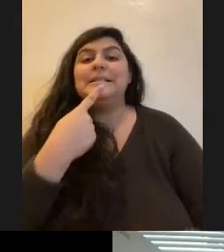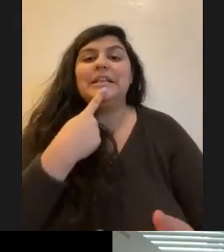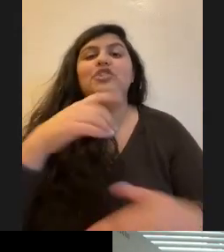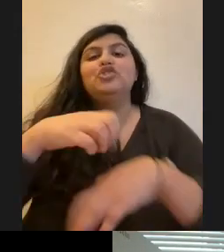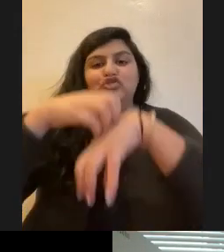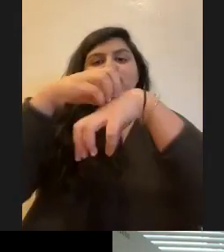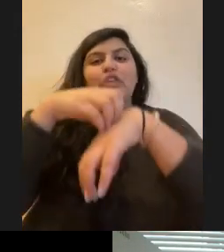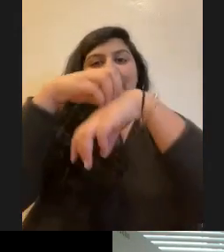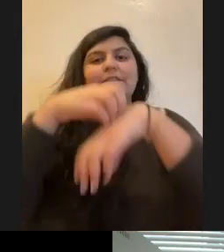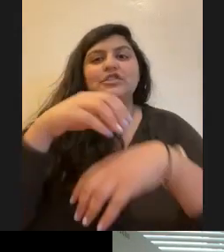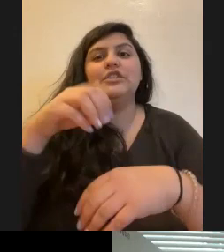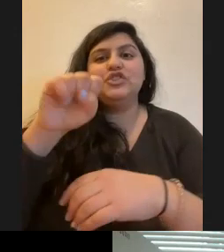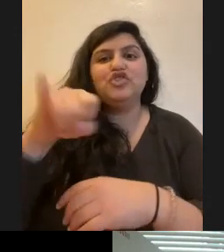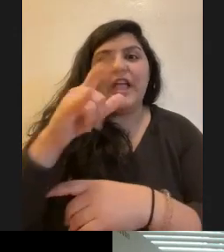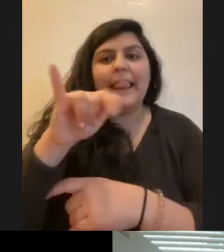jellyfish species,